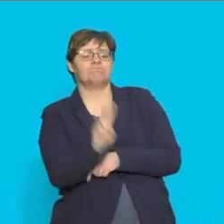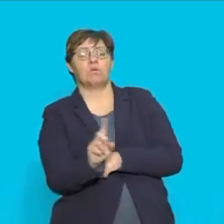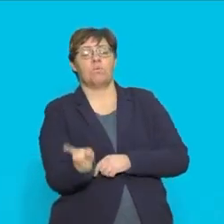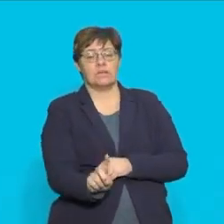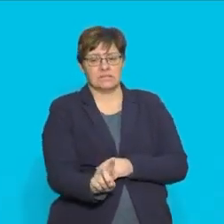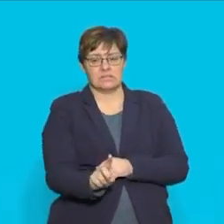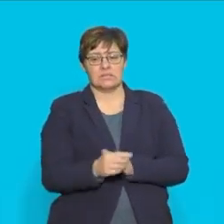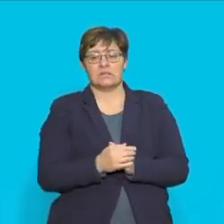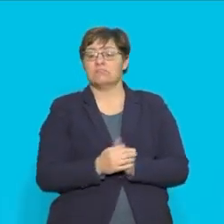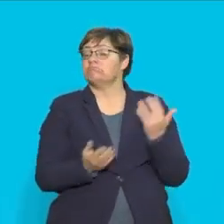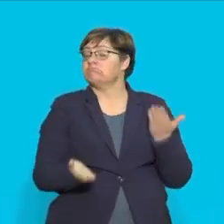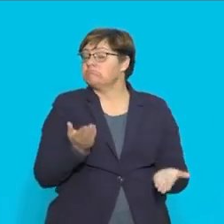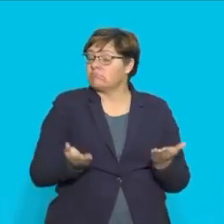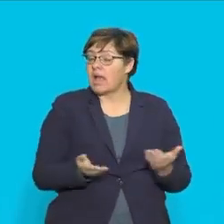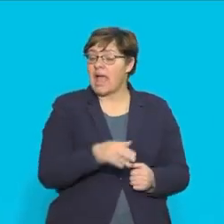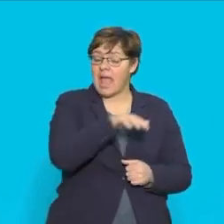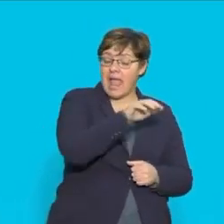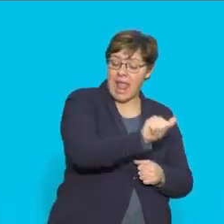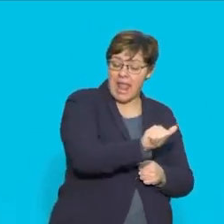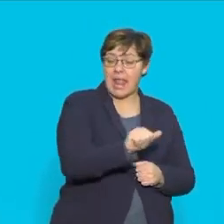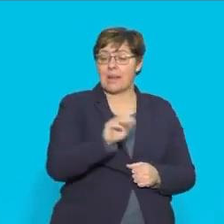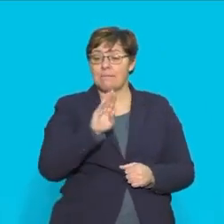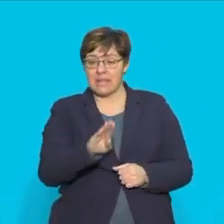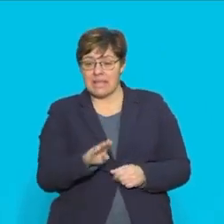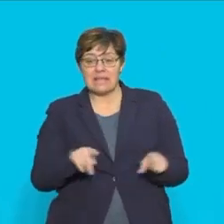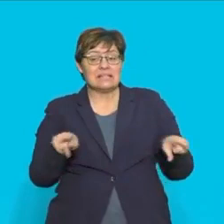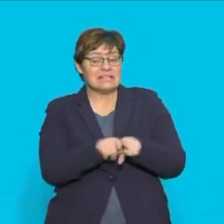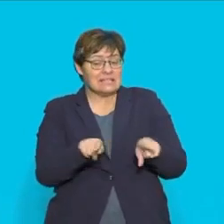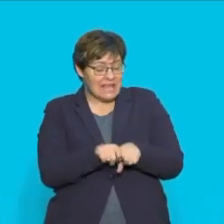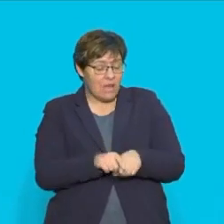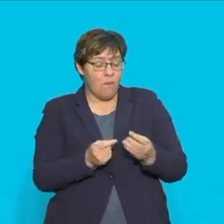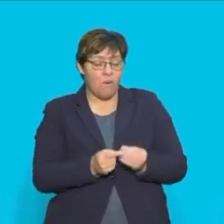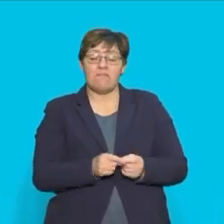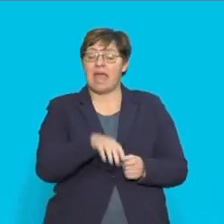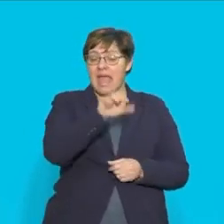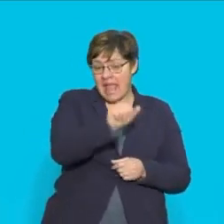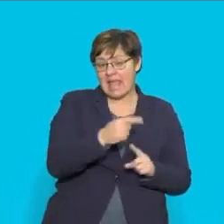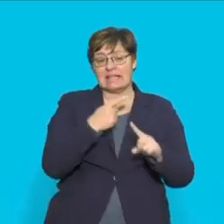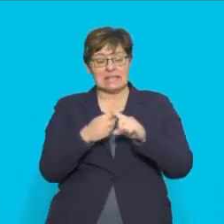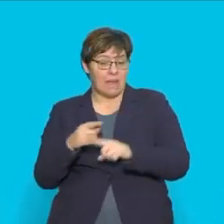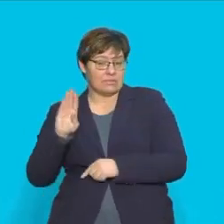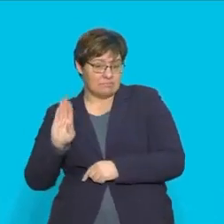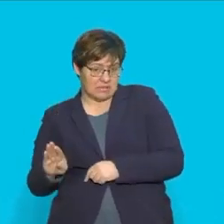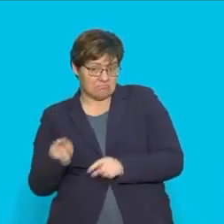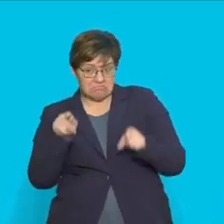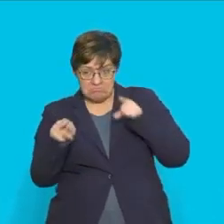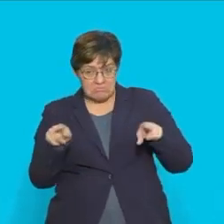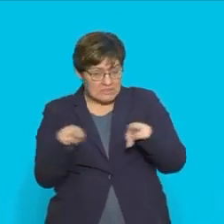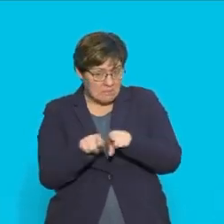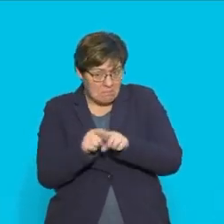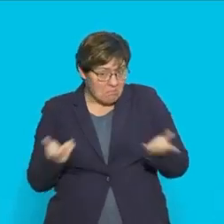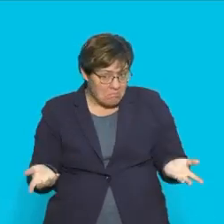check whether the probability of A and B is the same as the probability of A multiplied by the probability of